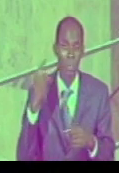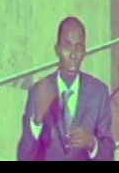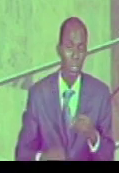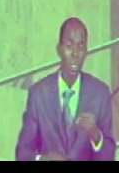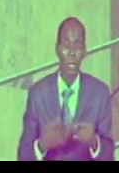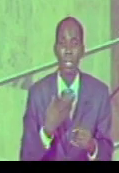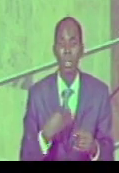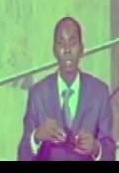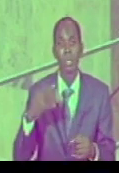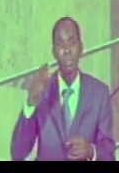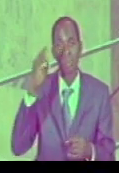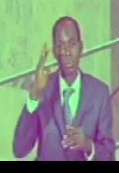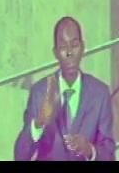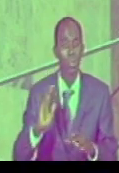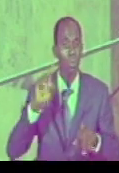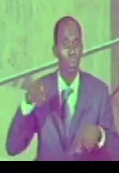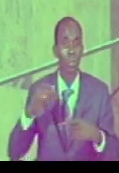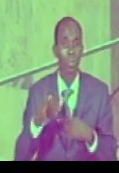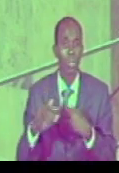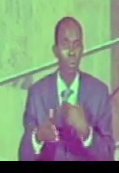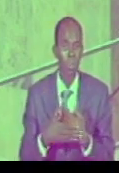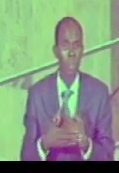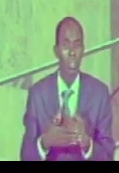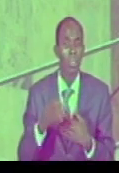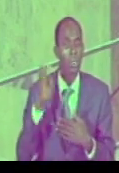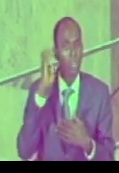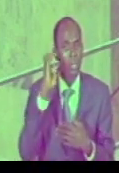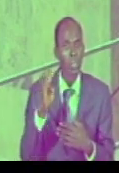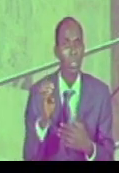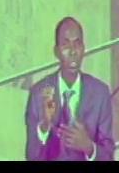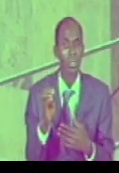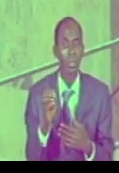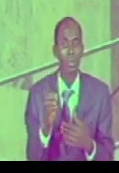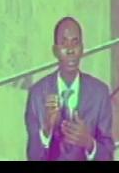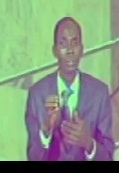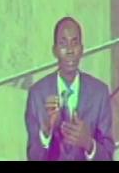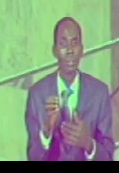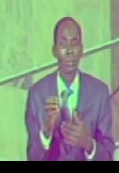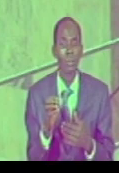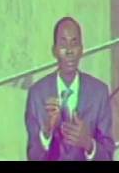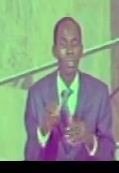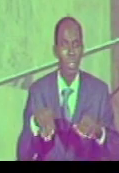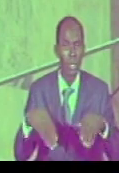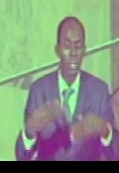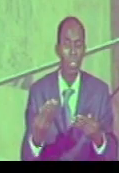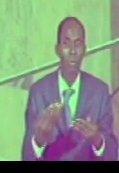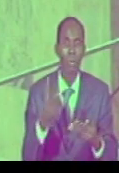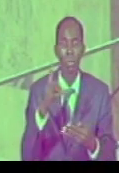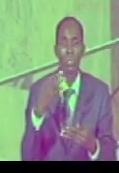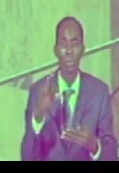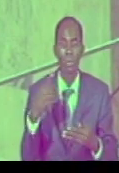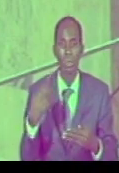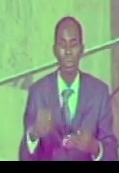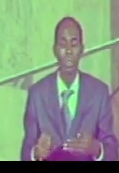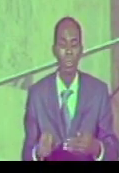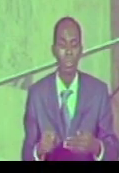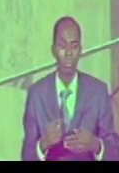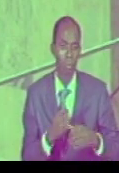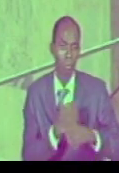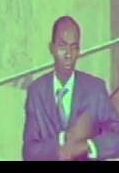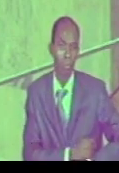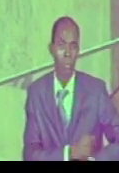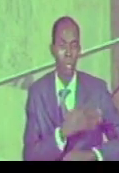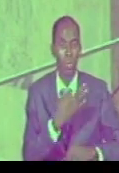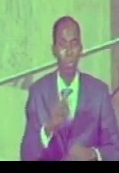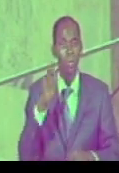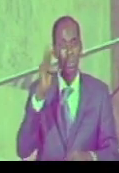back, I gave one of the escort team members that notice of disengagement to help